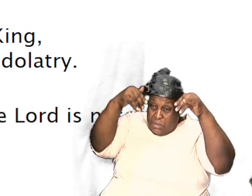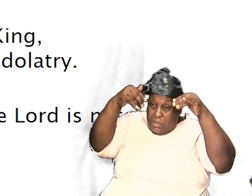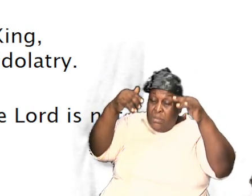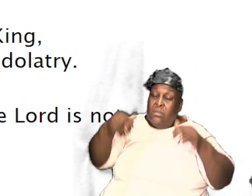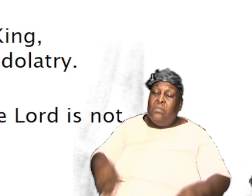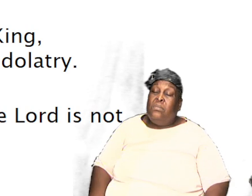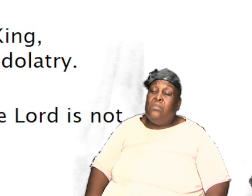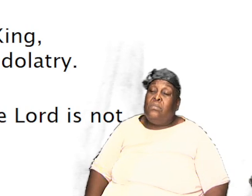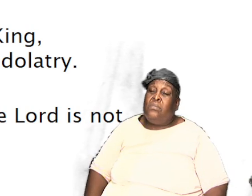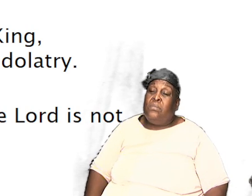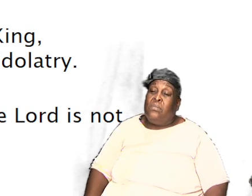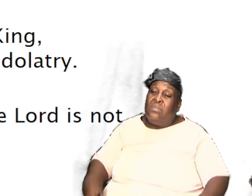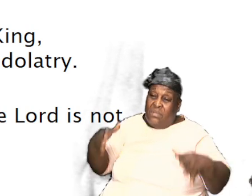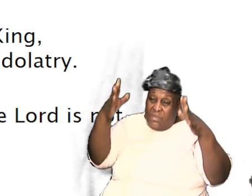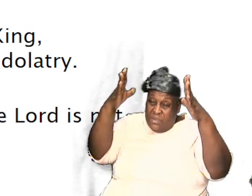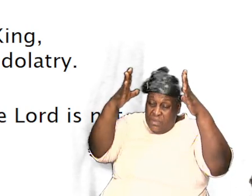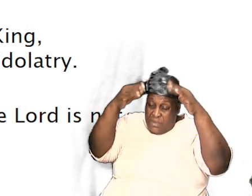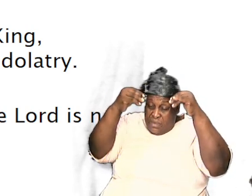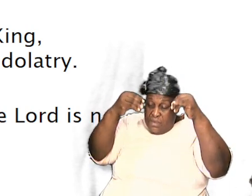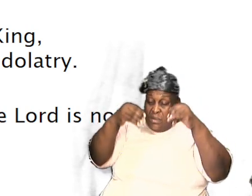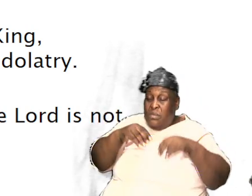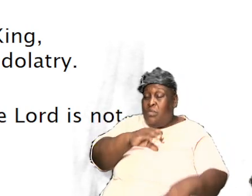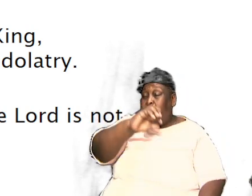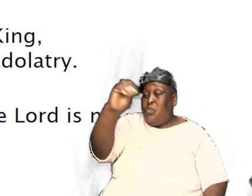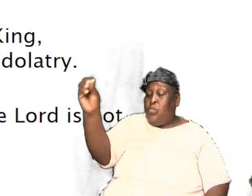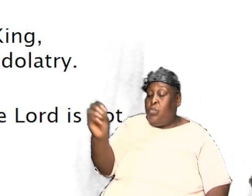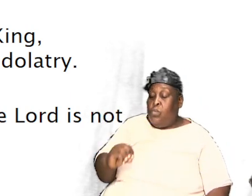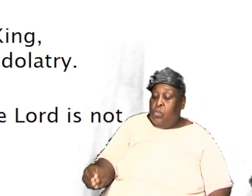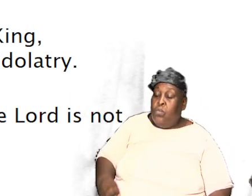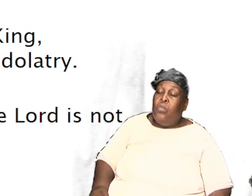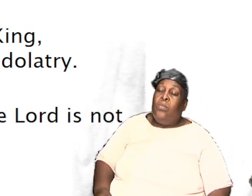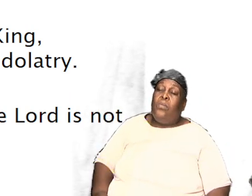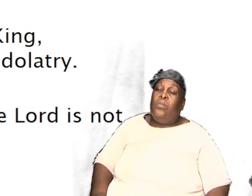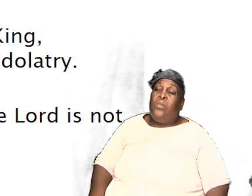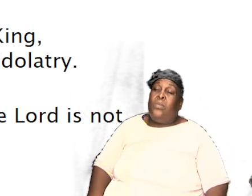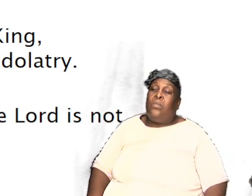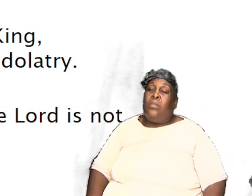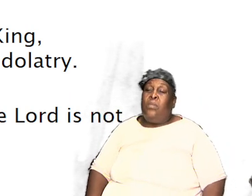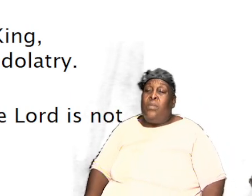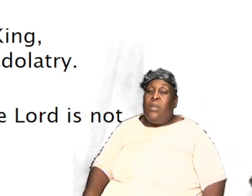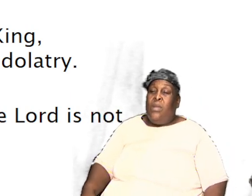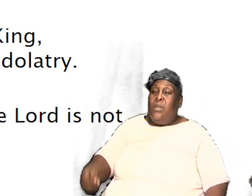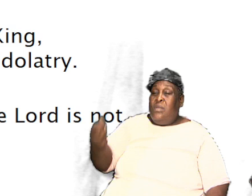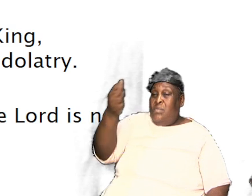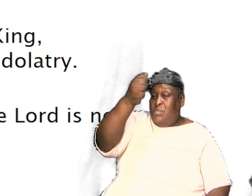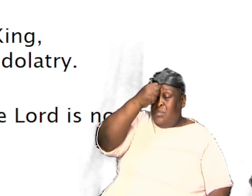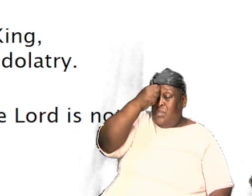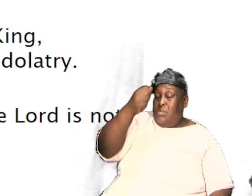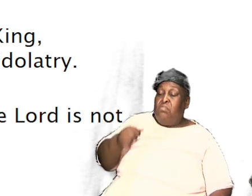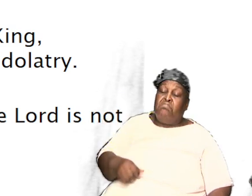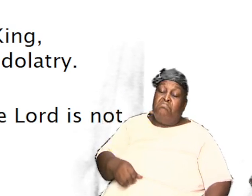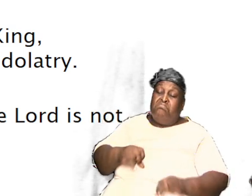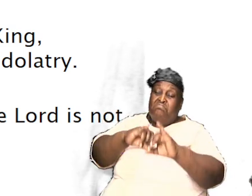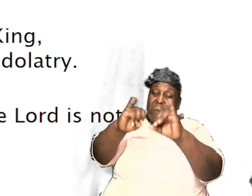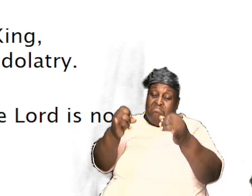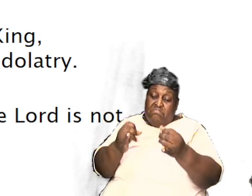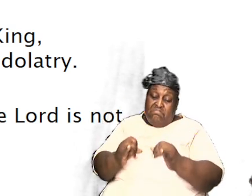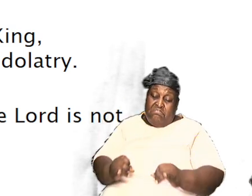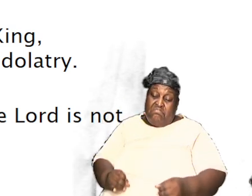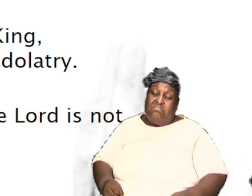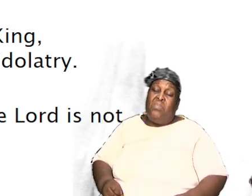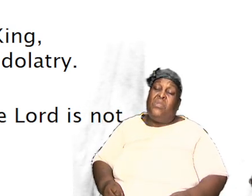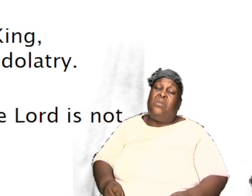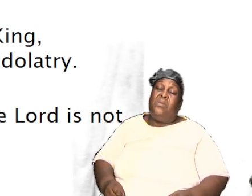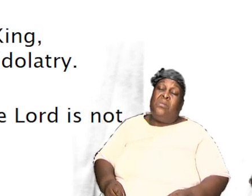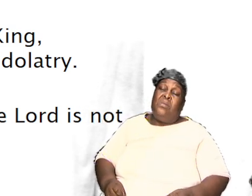And said, "Stubbornness is as iniquity and idolatry." It is persisting. Stubbornness